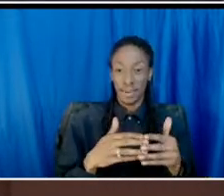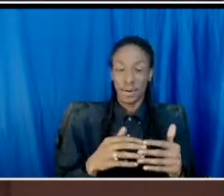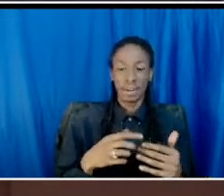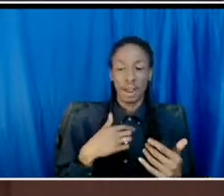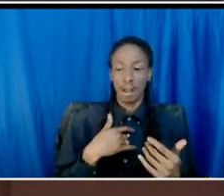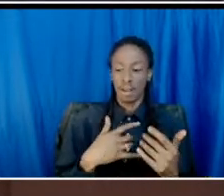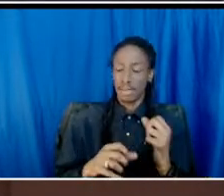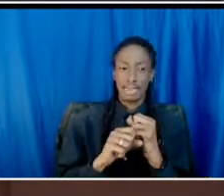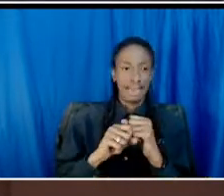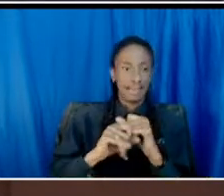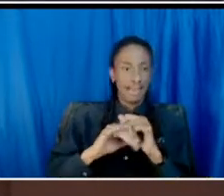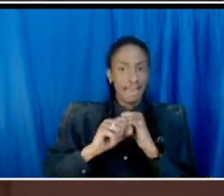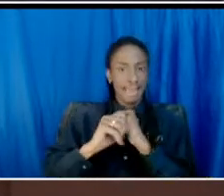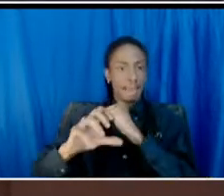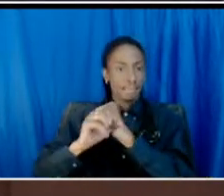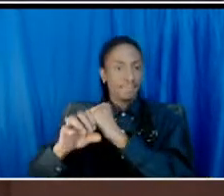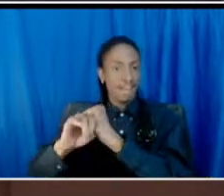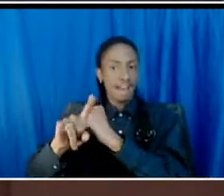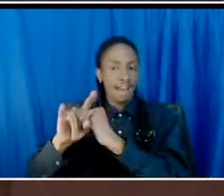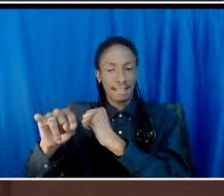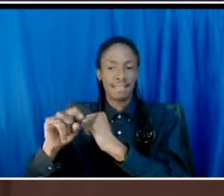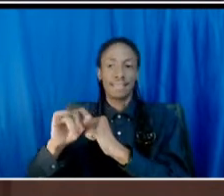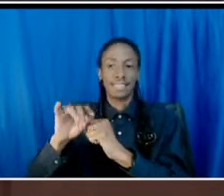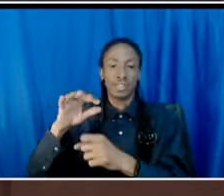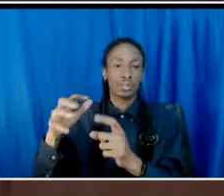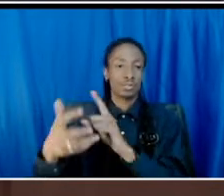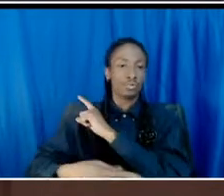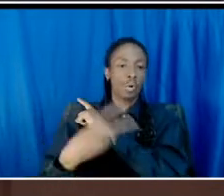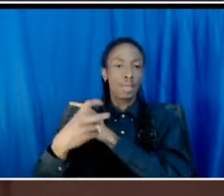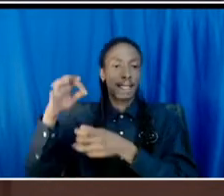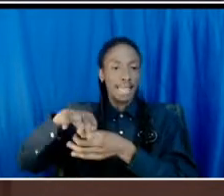message to the American public. Let's listen.